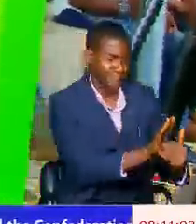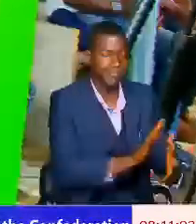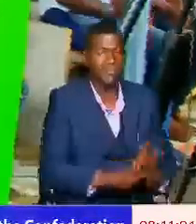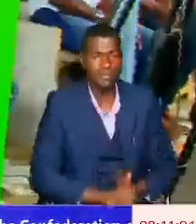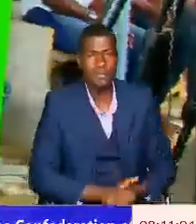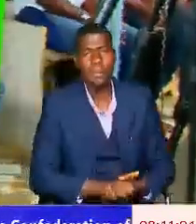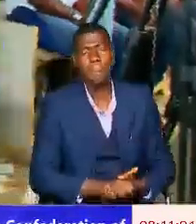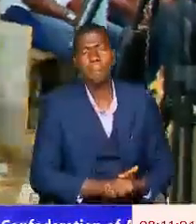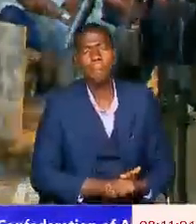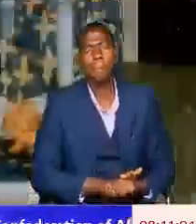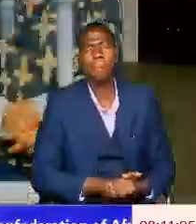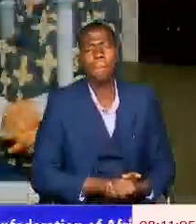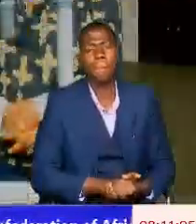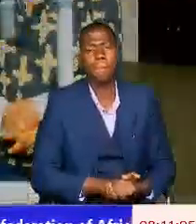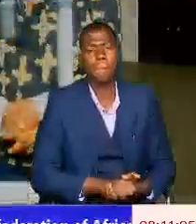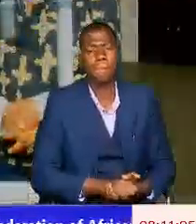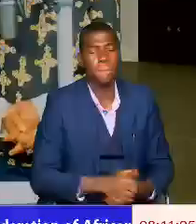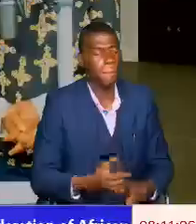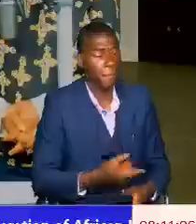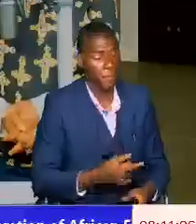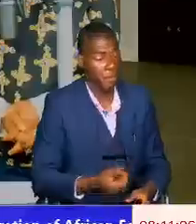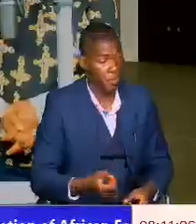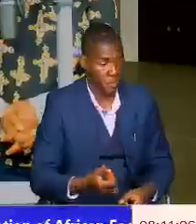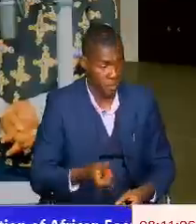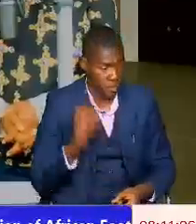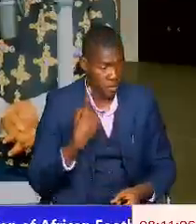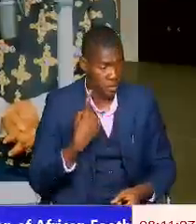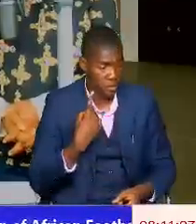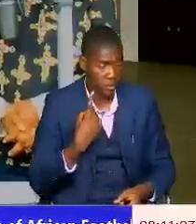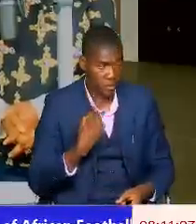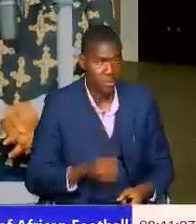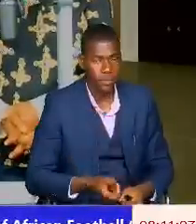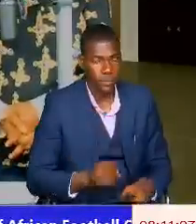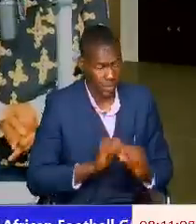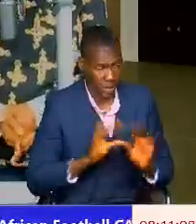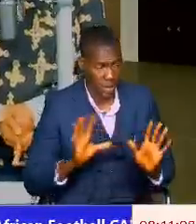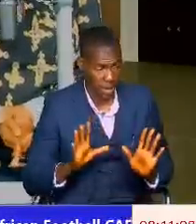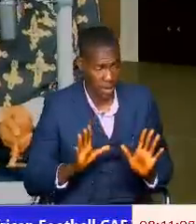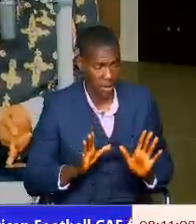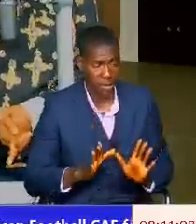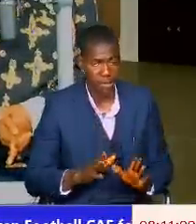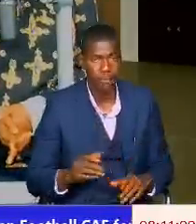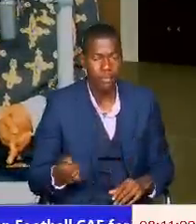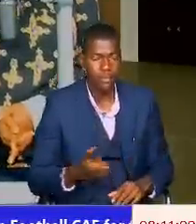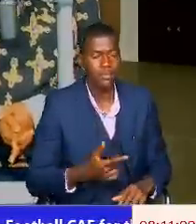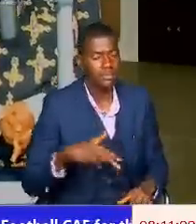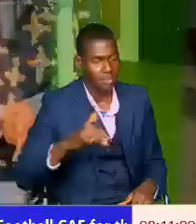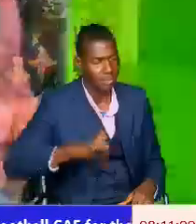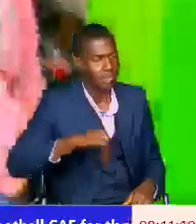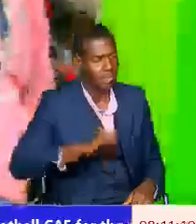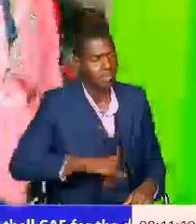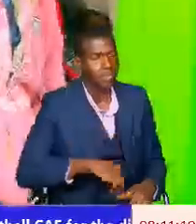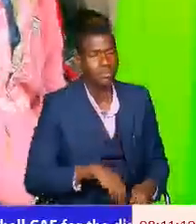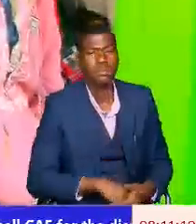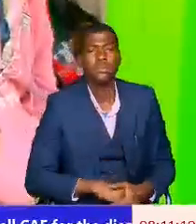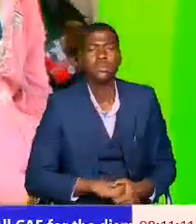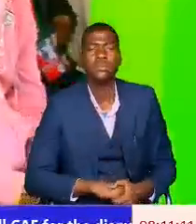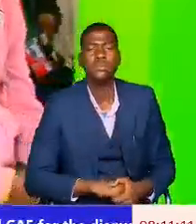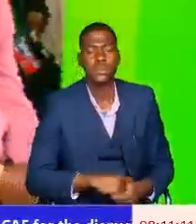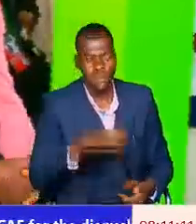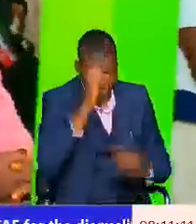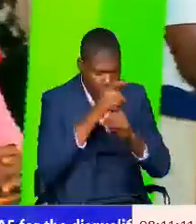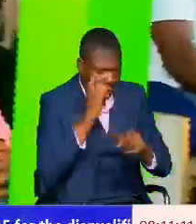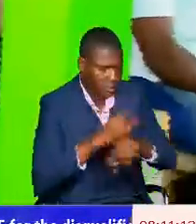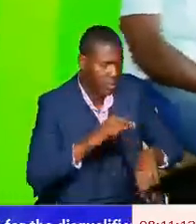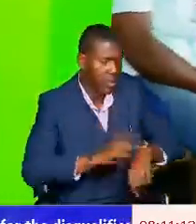for himself. Amen? Amen. Amen? Amen. Amen? Amen. My brothers, my sisters, when I look